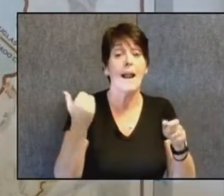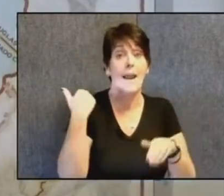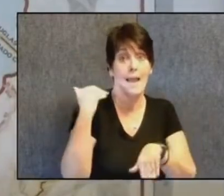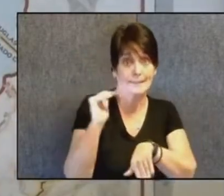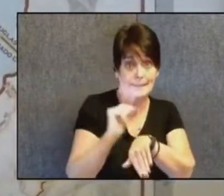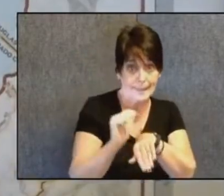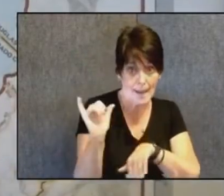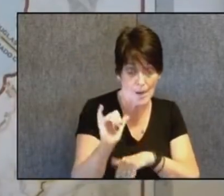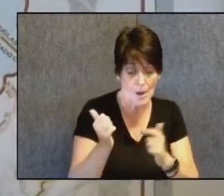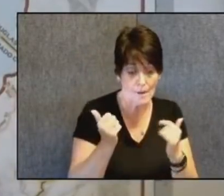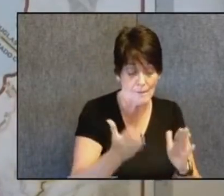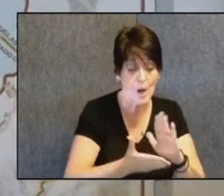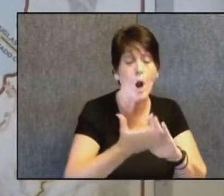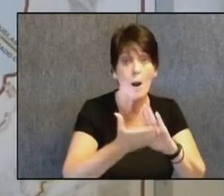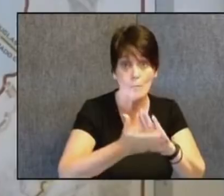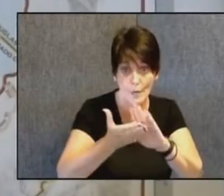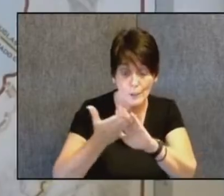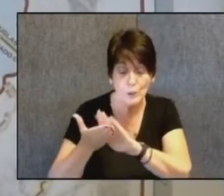night.